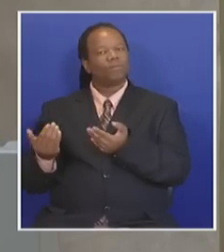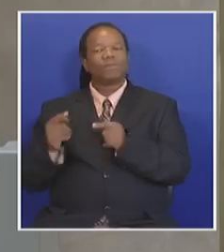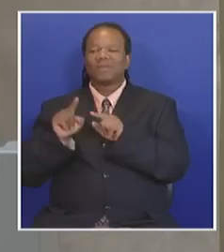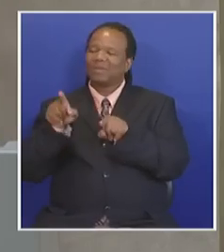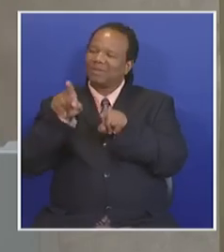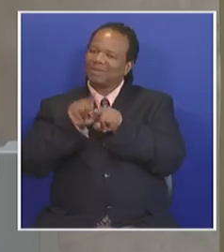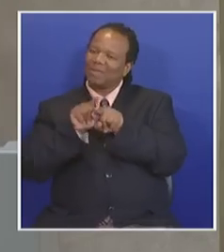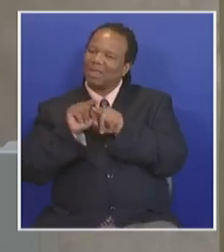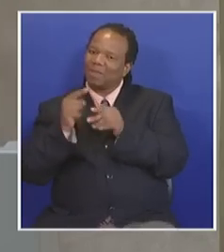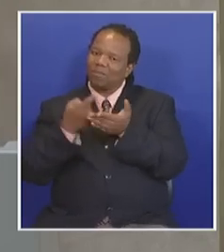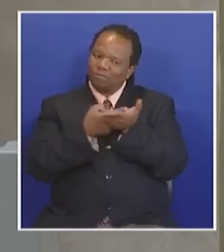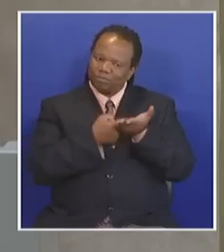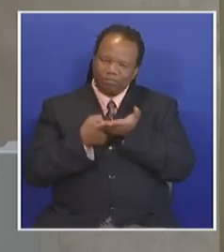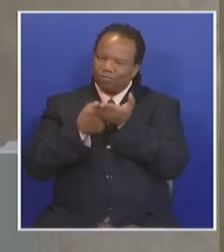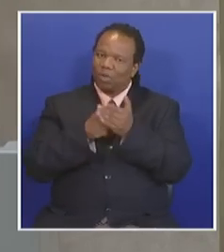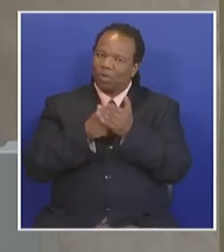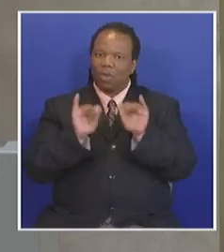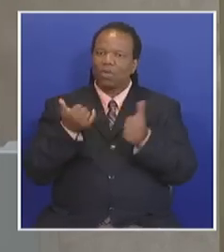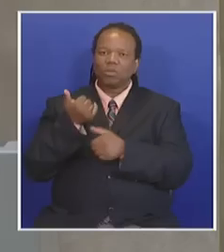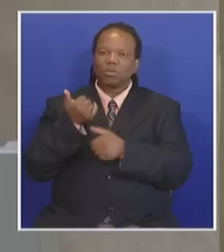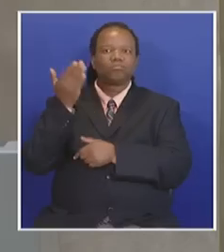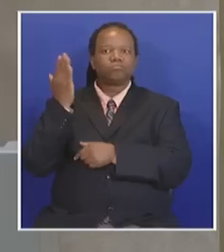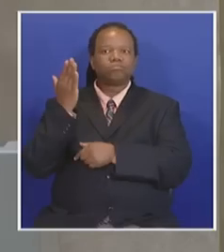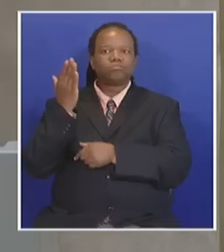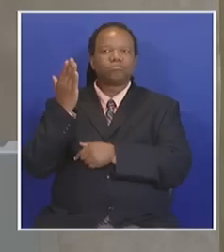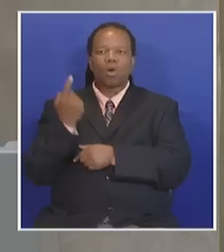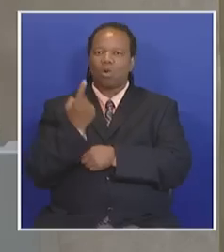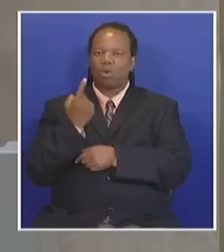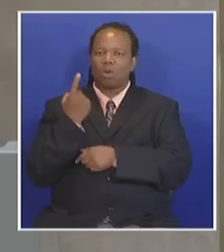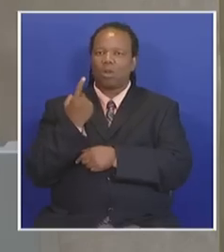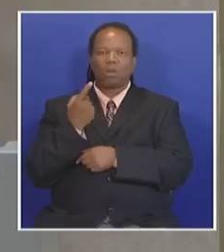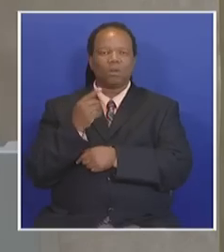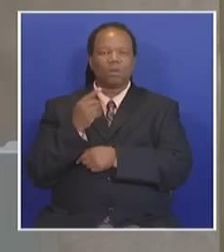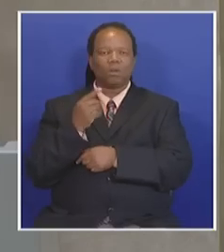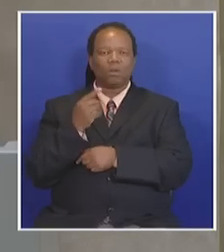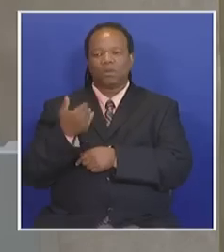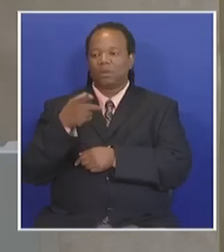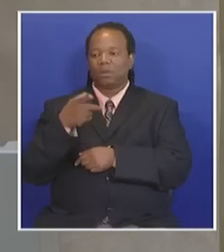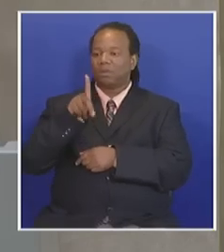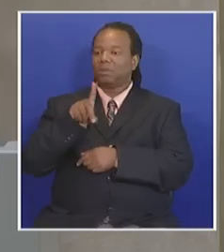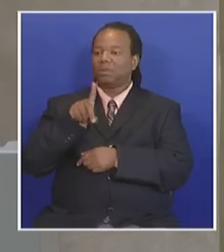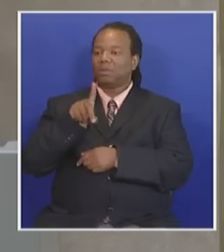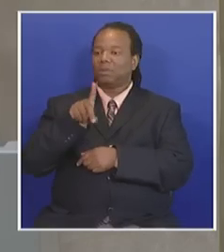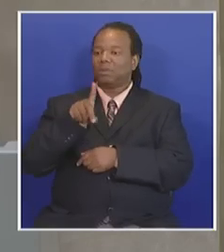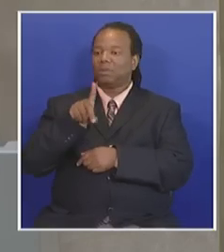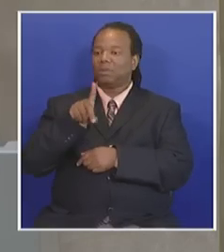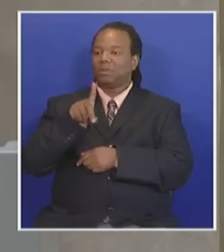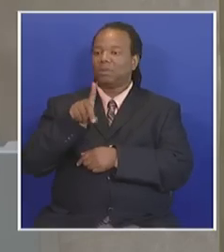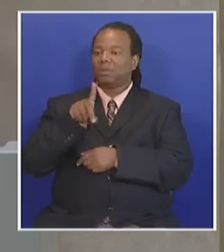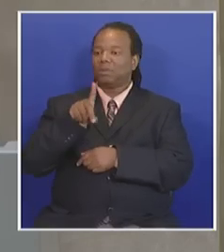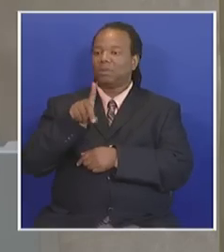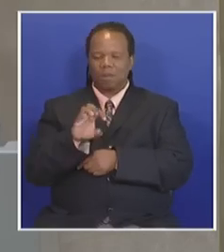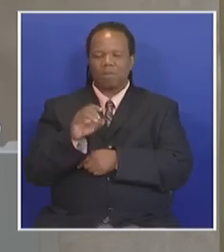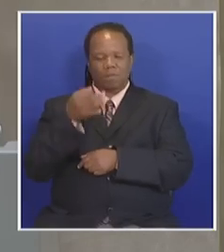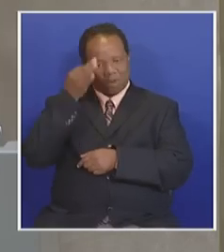lip service here today, but to take proactive steps as a DA-led Western Cape government has to